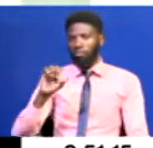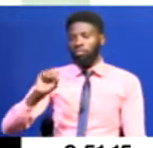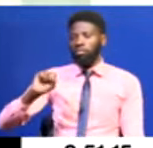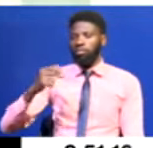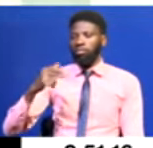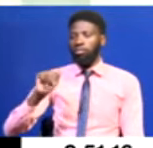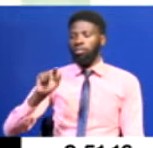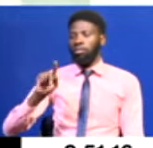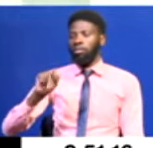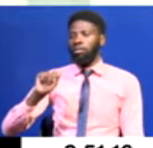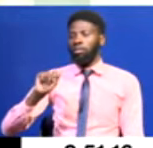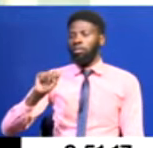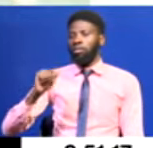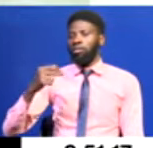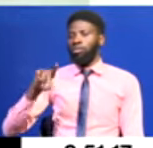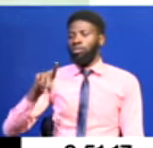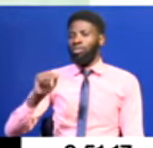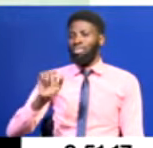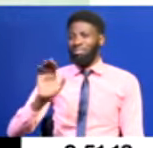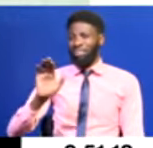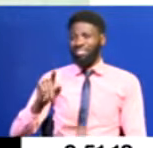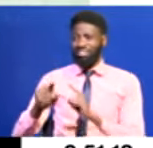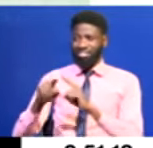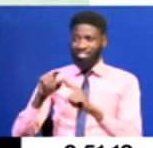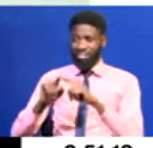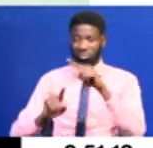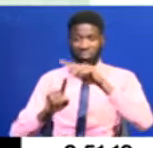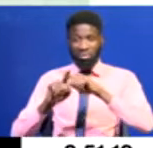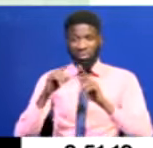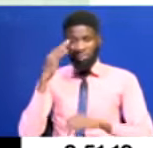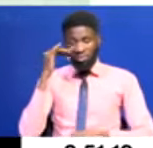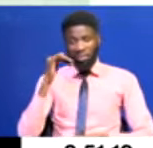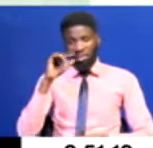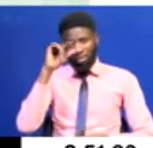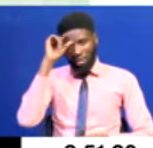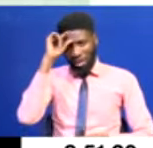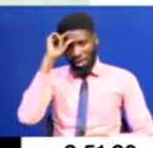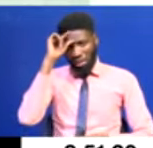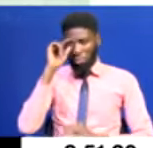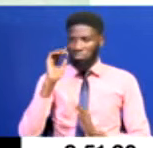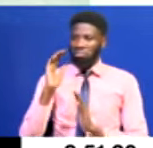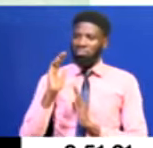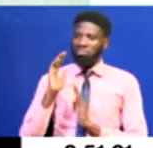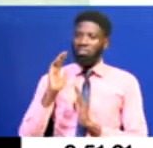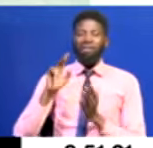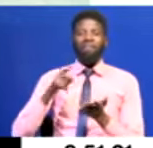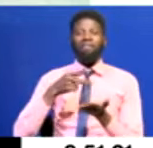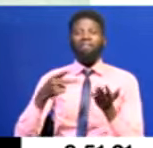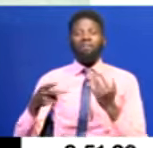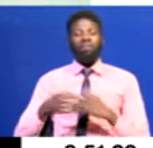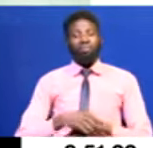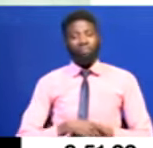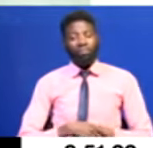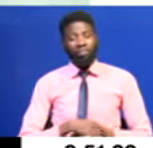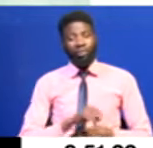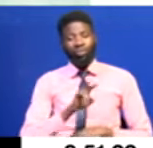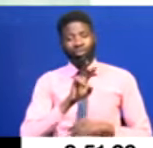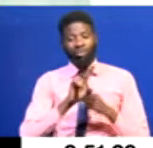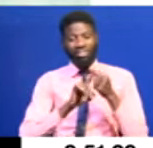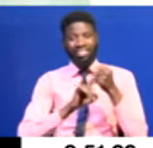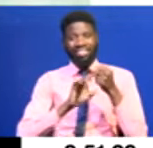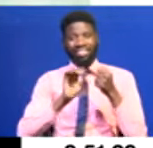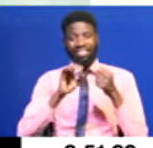was due to security failure on the part of government. And that is, at least 260 deaths have